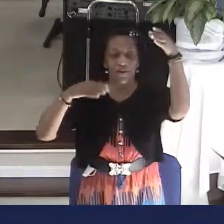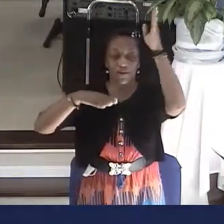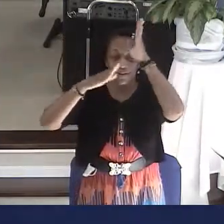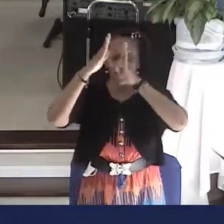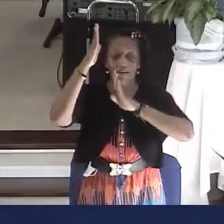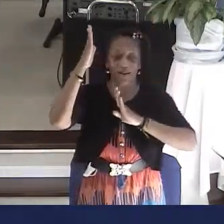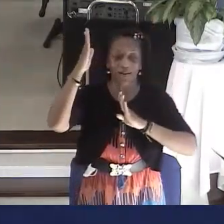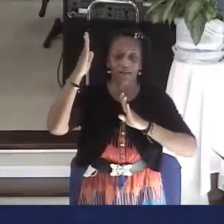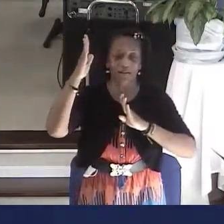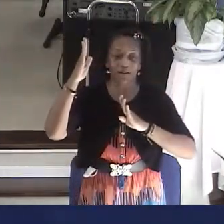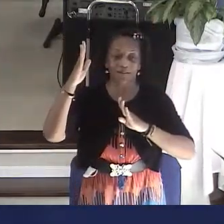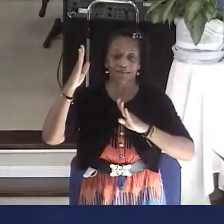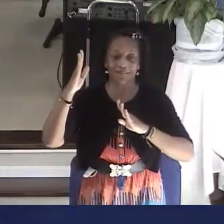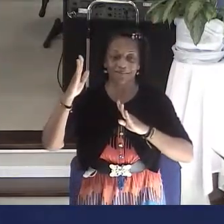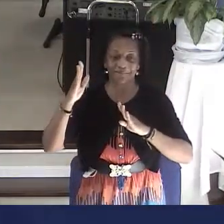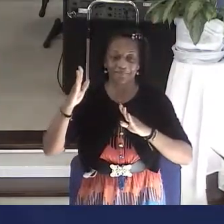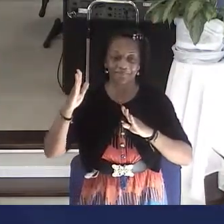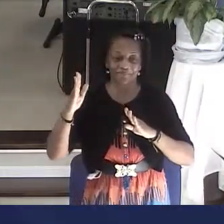our battles.